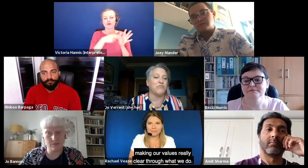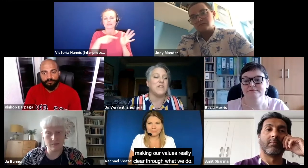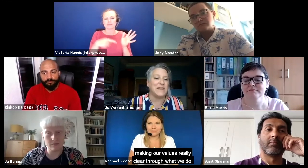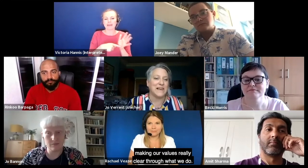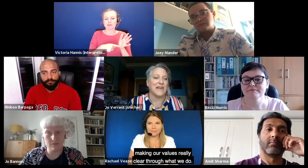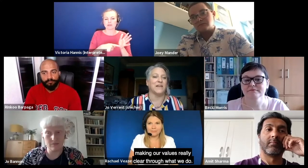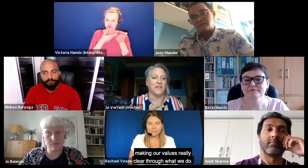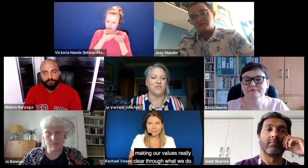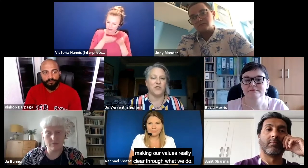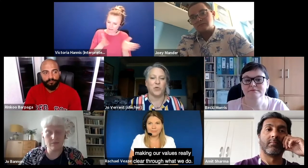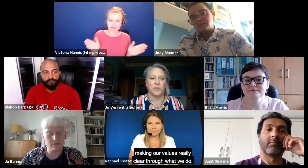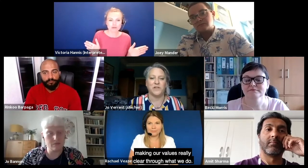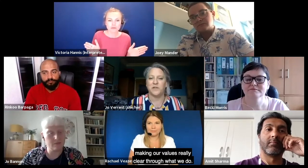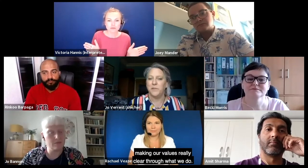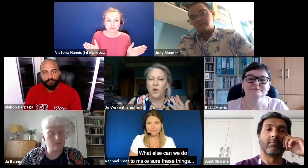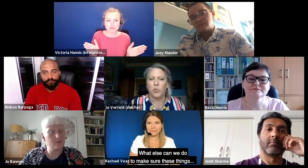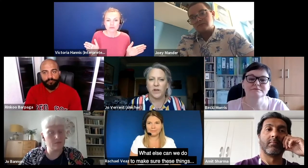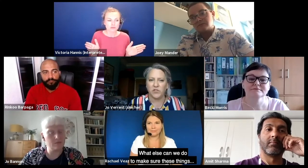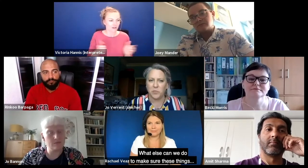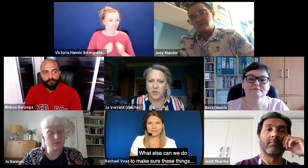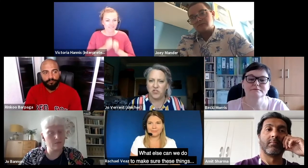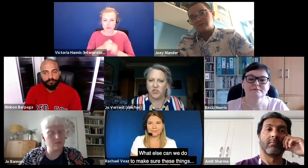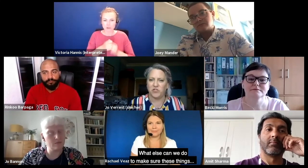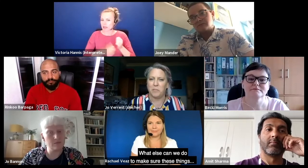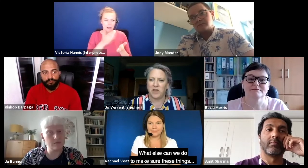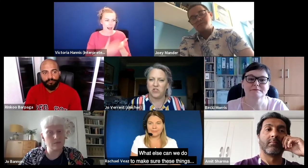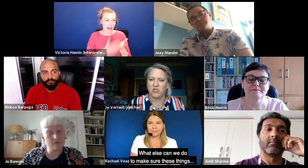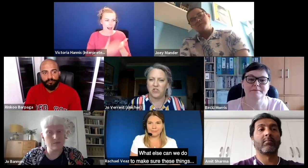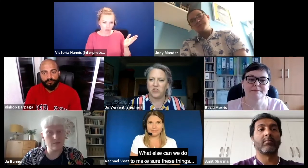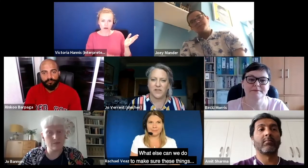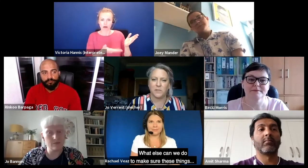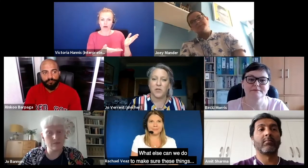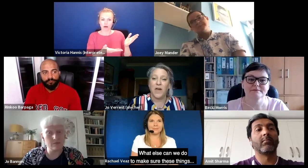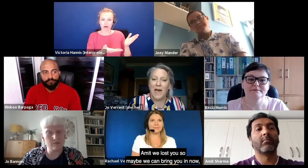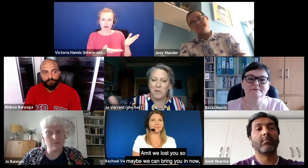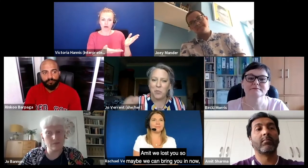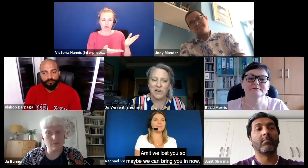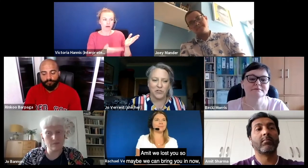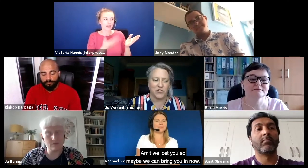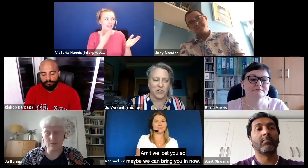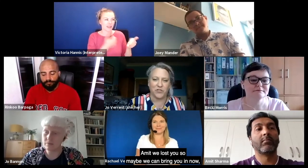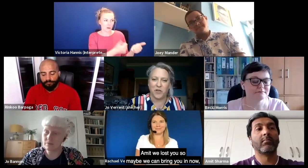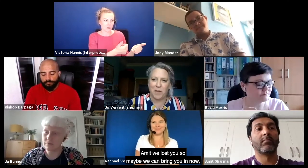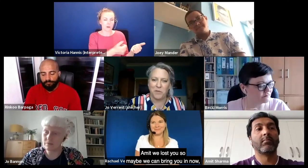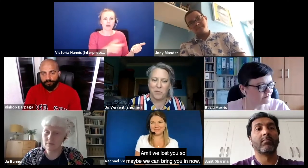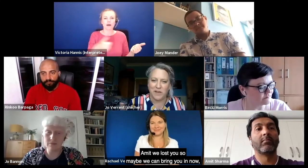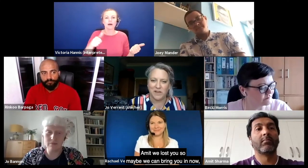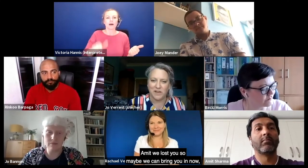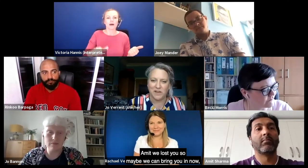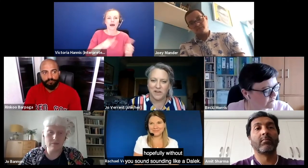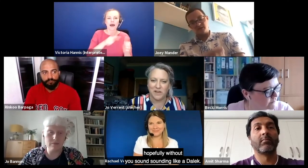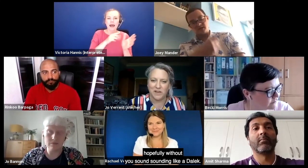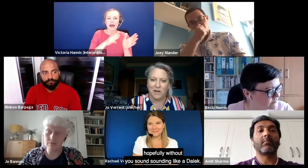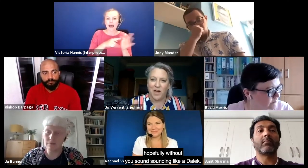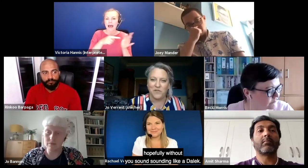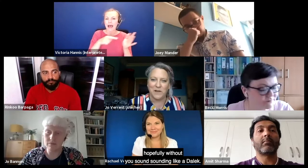values really clear through what we do. What else can we do to make sure these things can... Amit, we lost you, so maybe we can bring you in